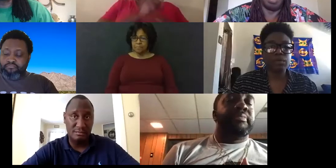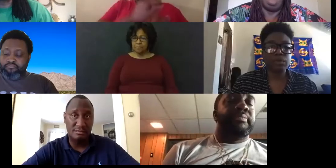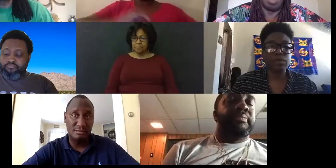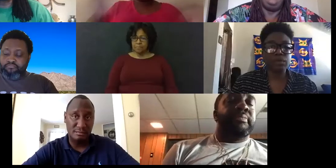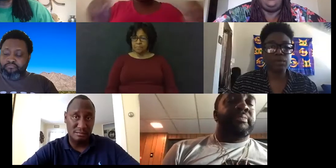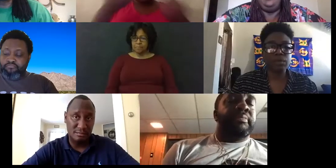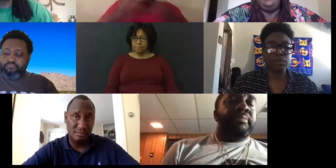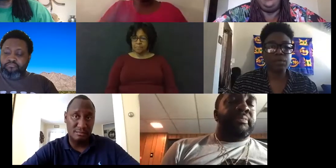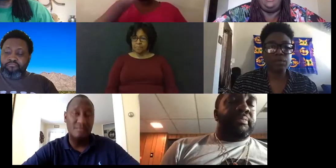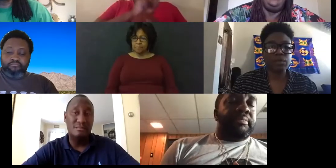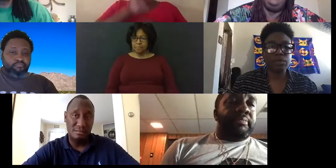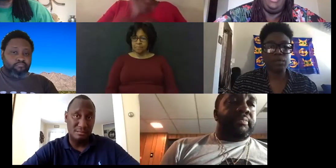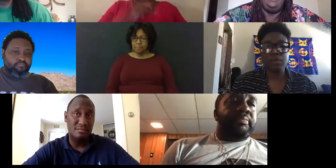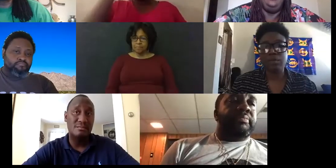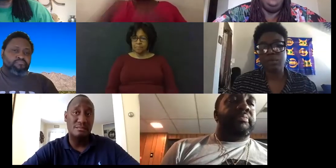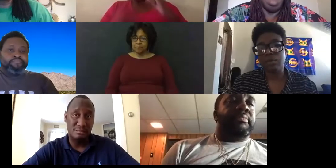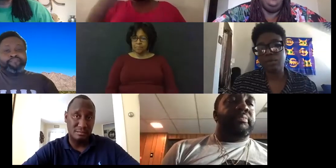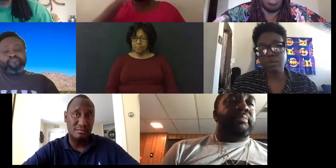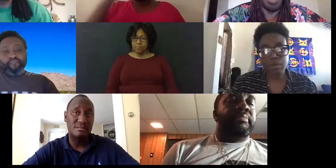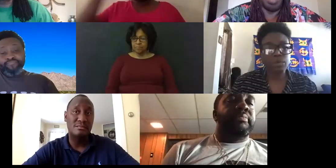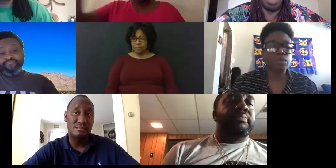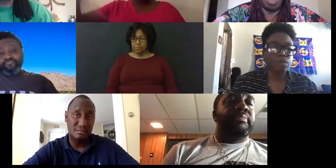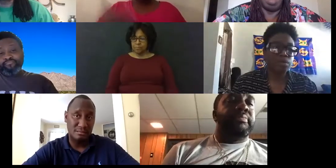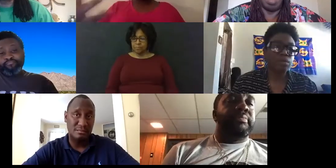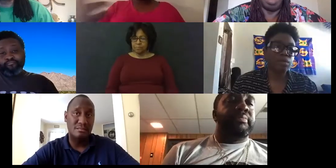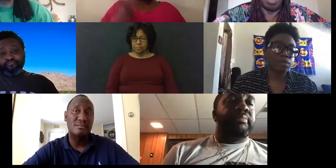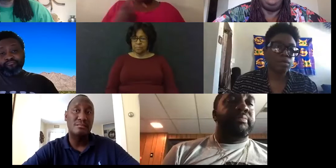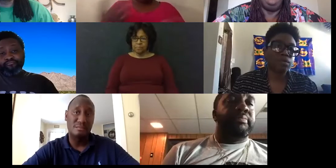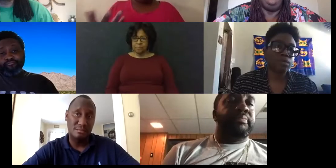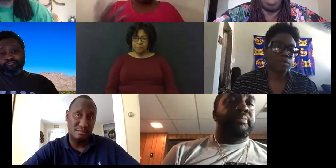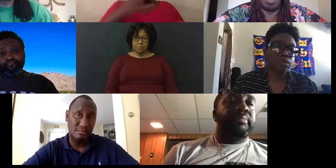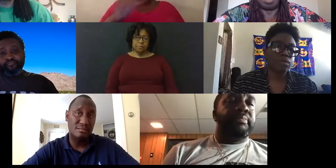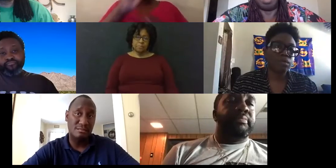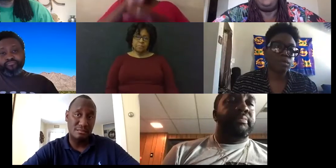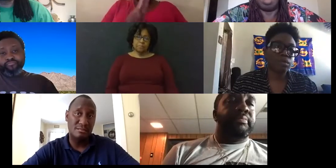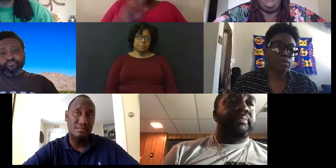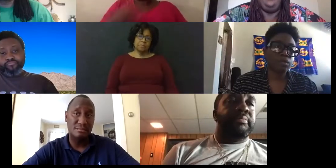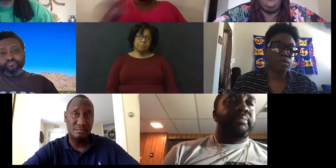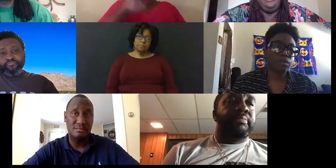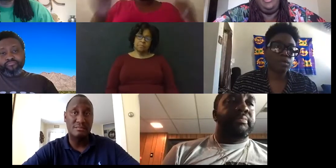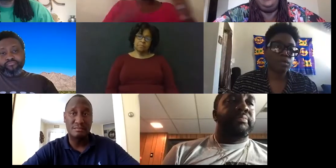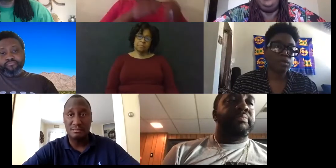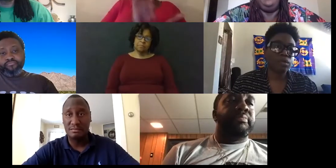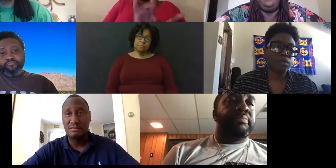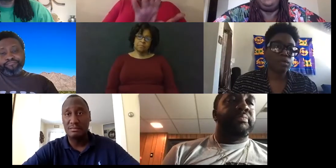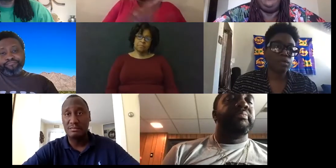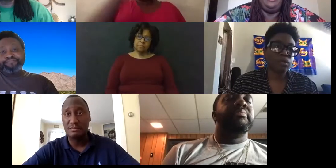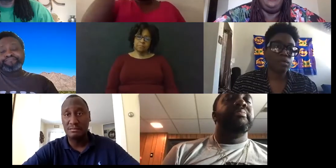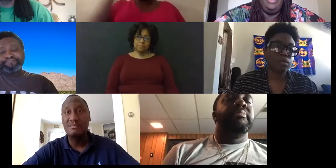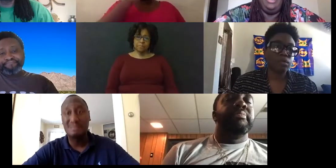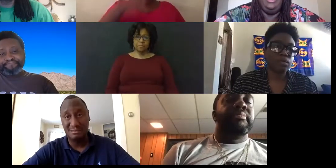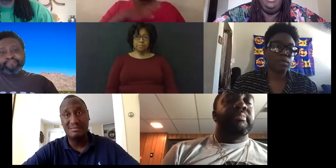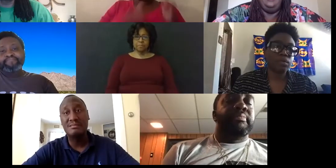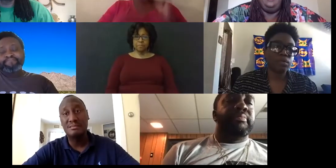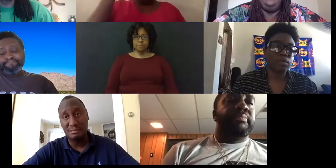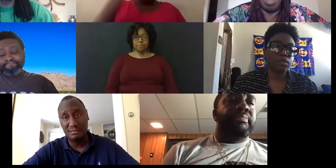were probably the last ones to get hired back. They are usually the people who are first evicted. Black women especially are usually the first